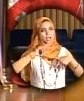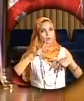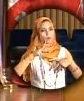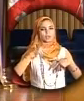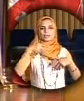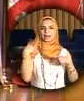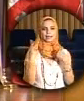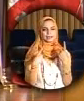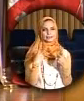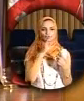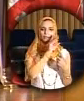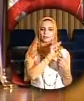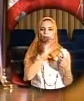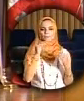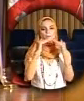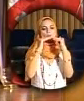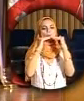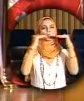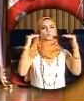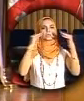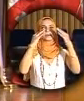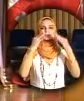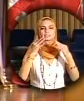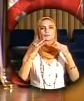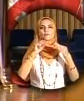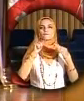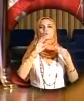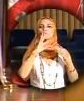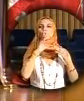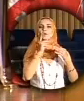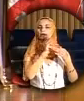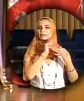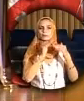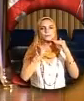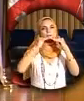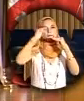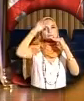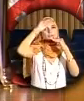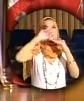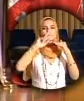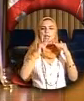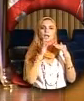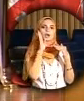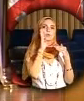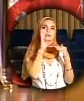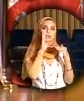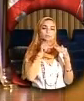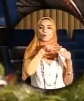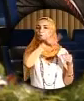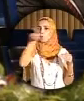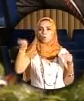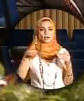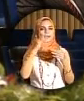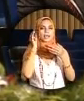tailored to meet their needs. We need to reverse these negative trends by listening to people with special needs and integrating